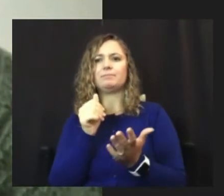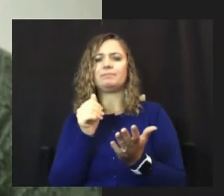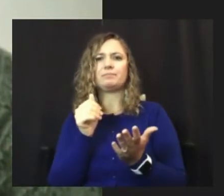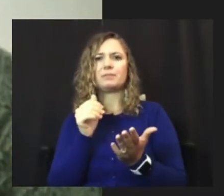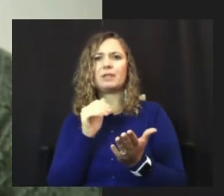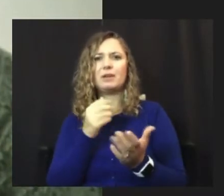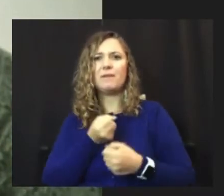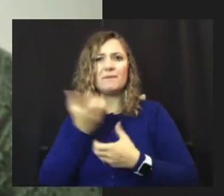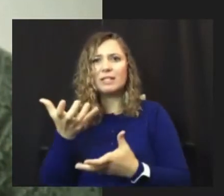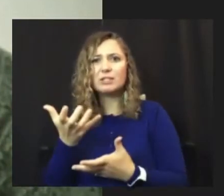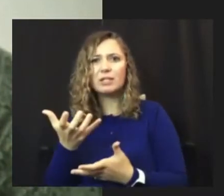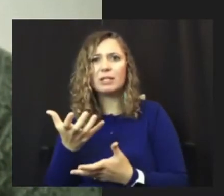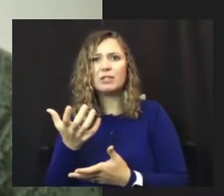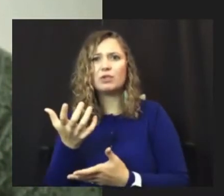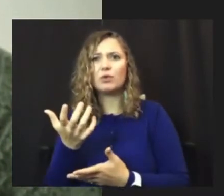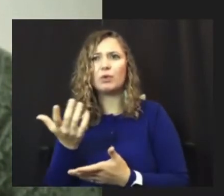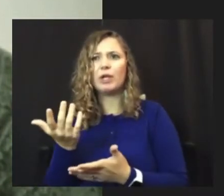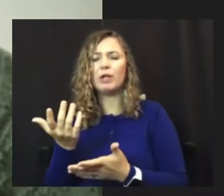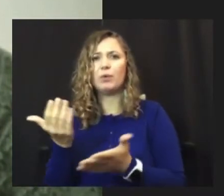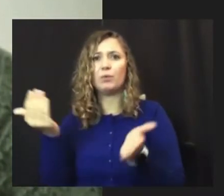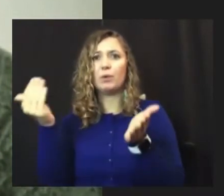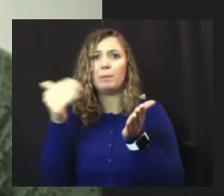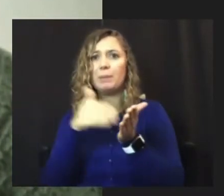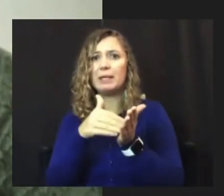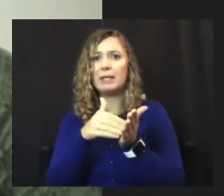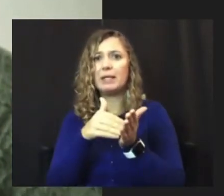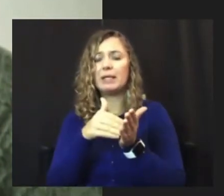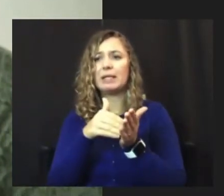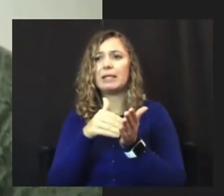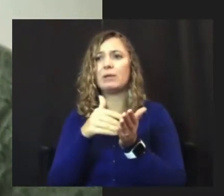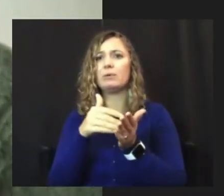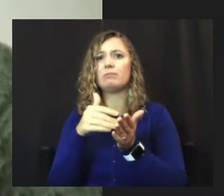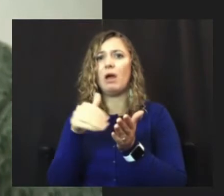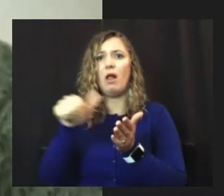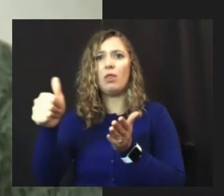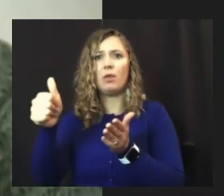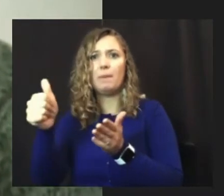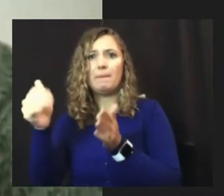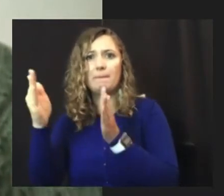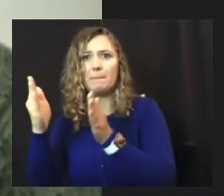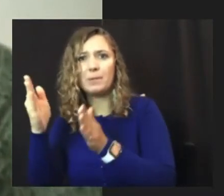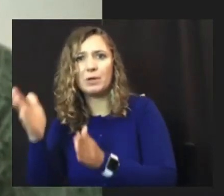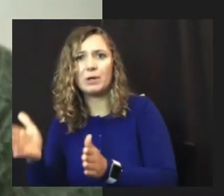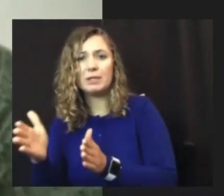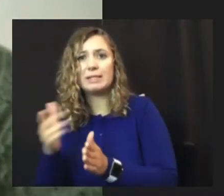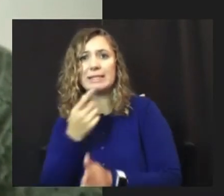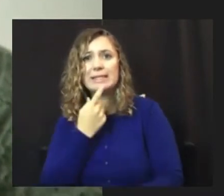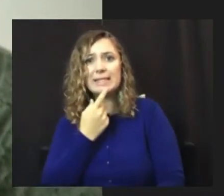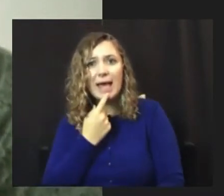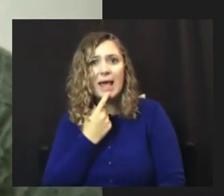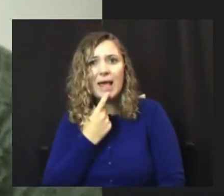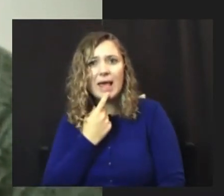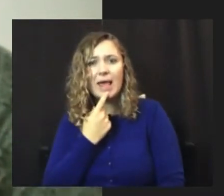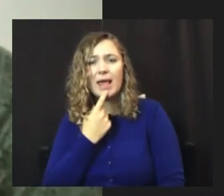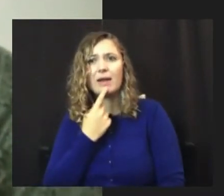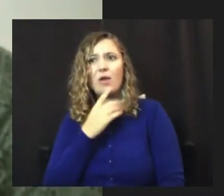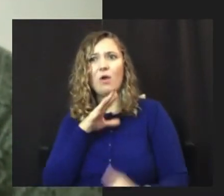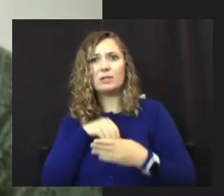him. He's confused. He had no memory. That was a seizure. Autistic people have seizures.